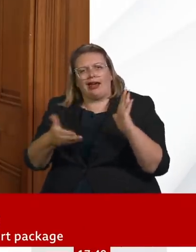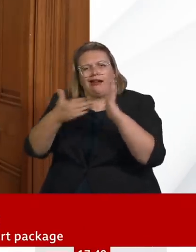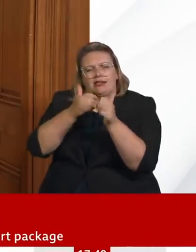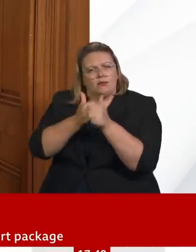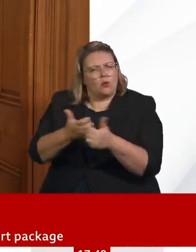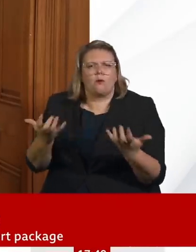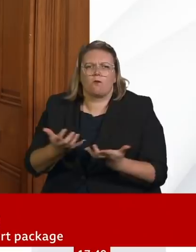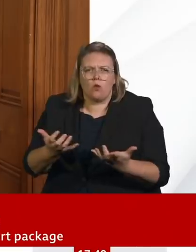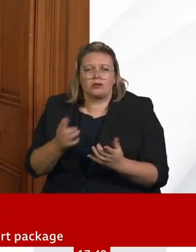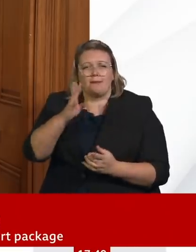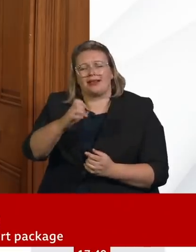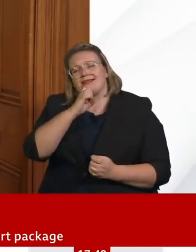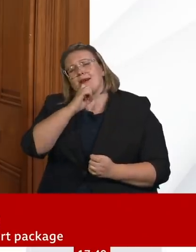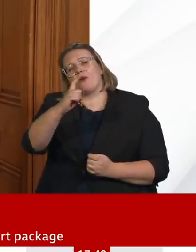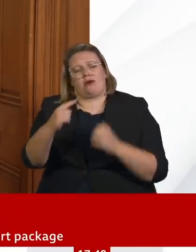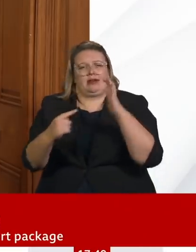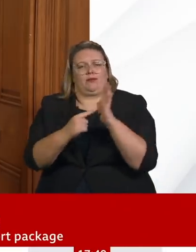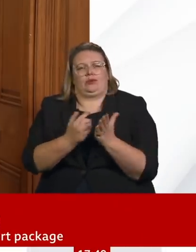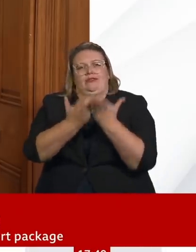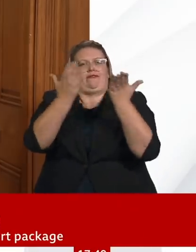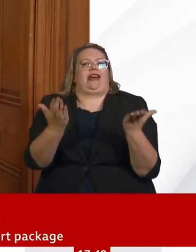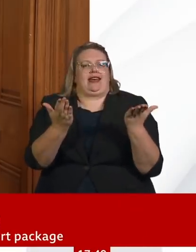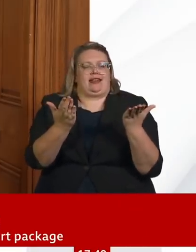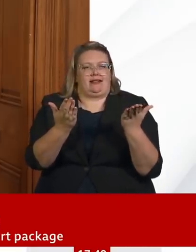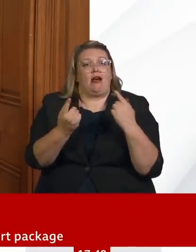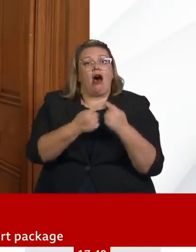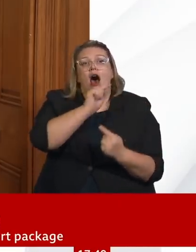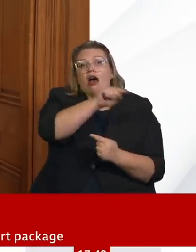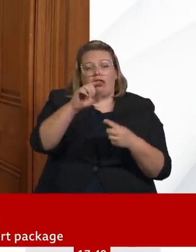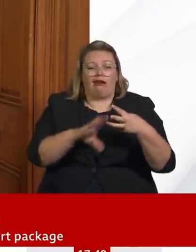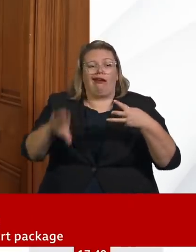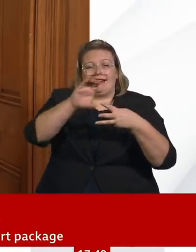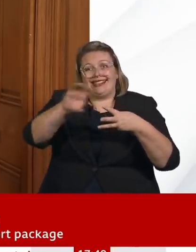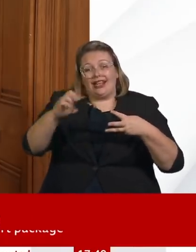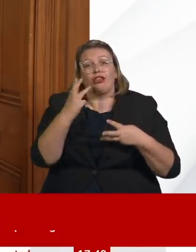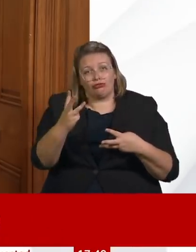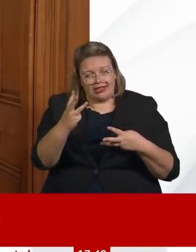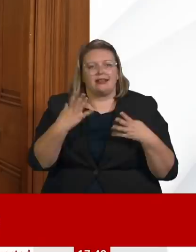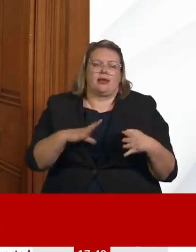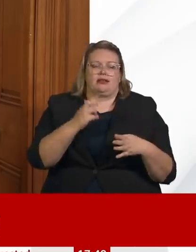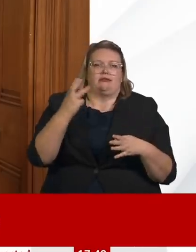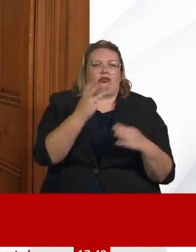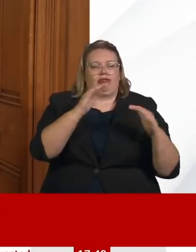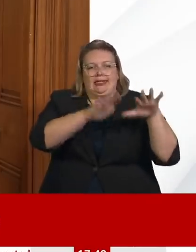for the sake of fairness, we have to keep it in line, as I said, with what we agreed with